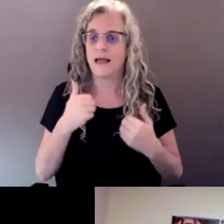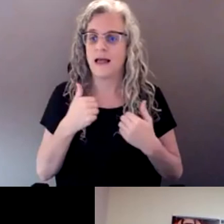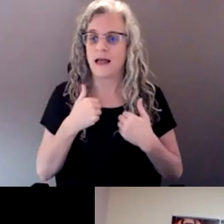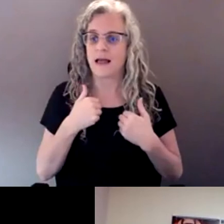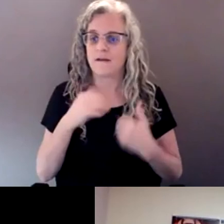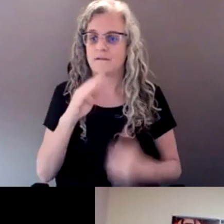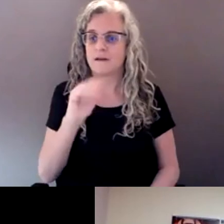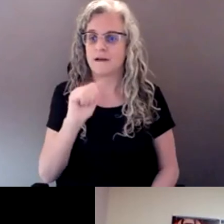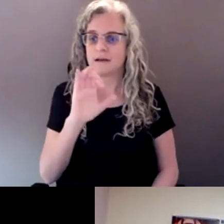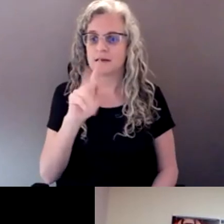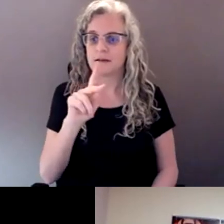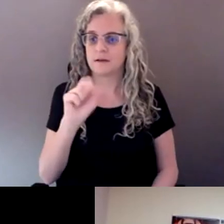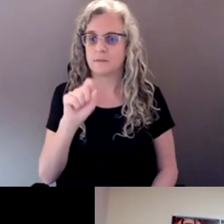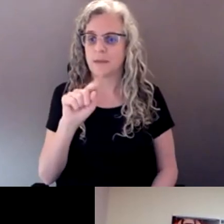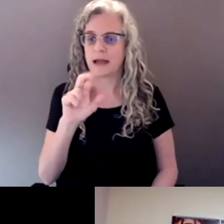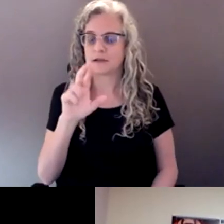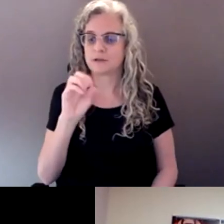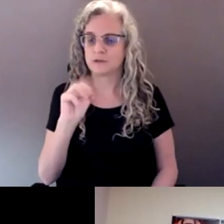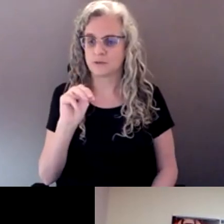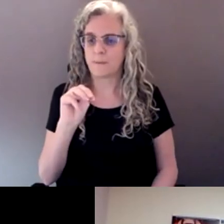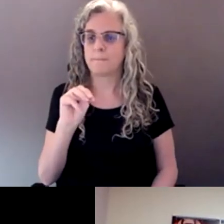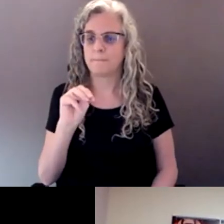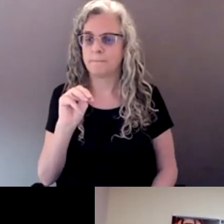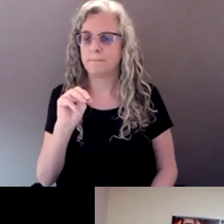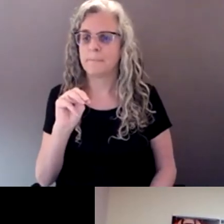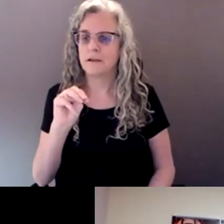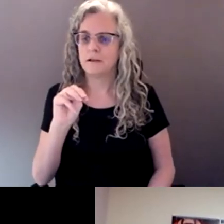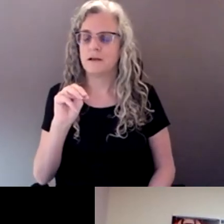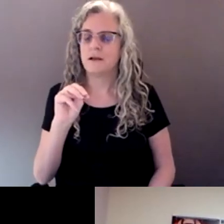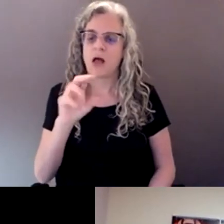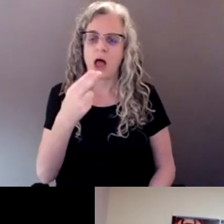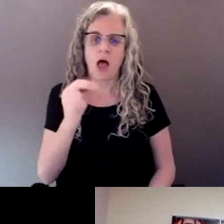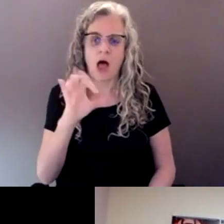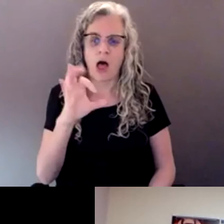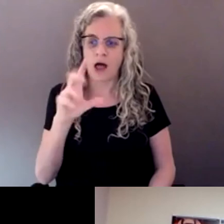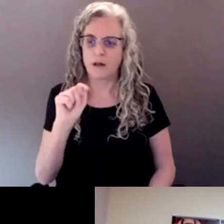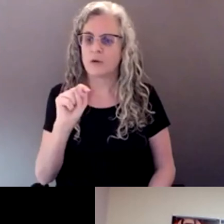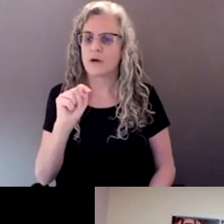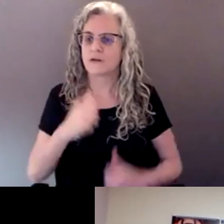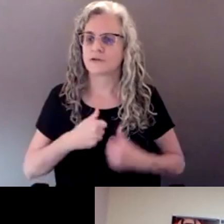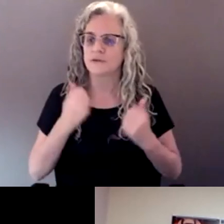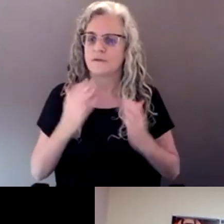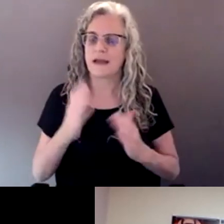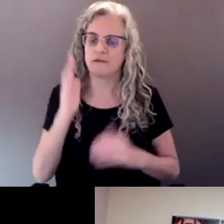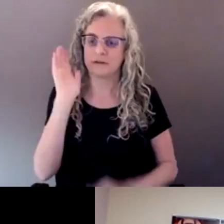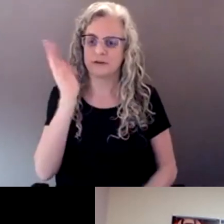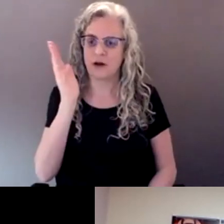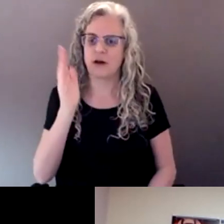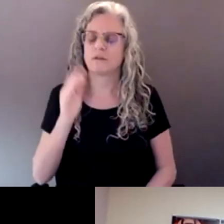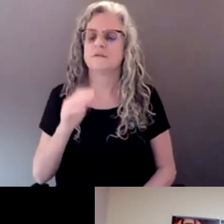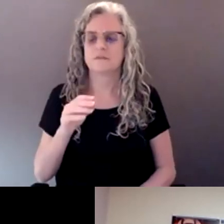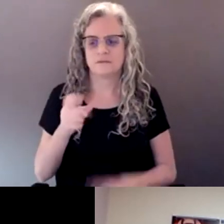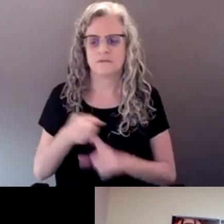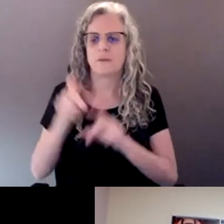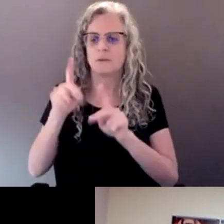Backstrom, and Gabby is putting it in the chat right now. We are having Esther Adler, who's going to talk as part of